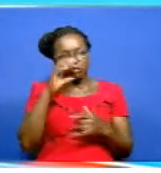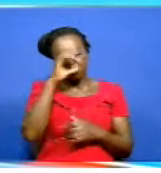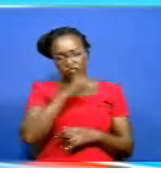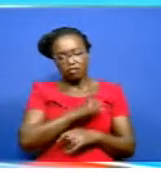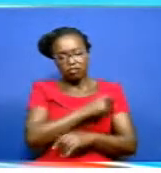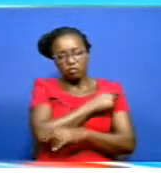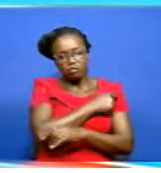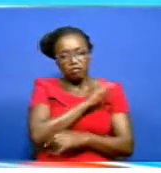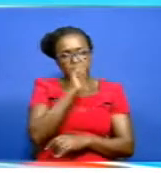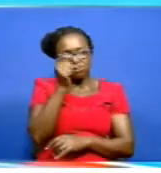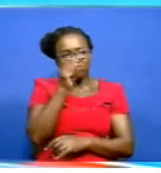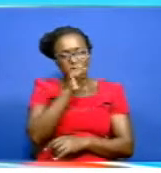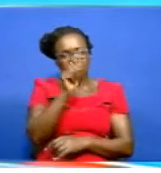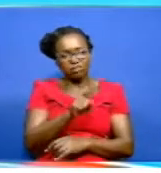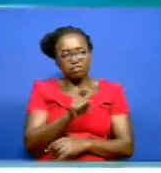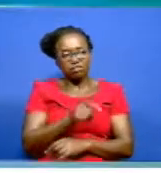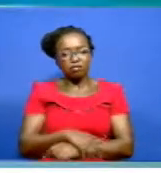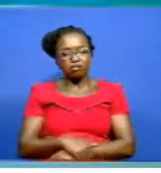in Kenya?